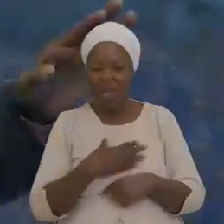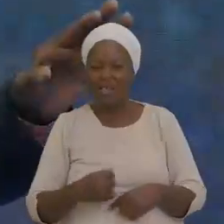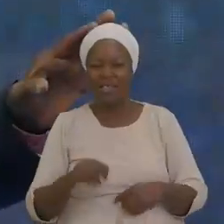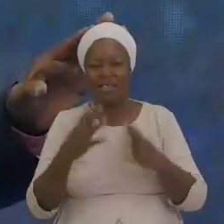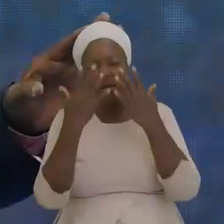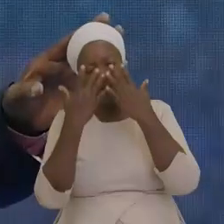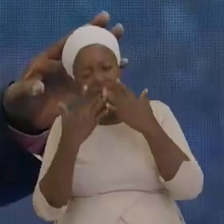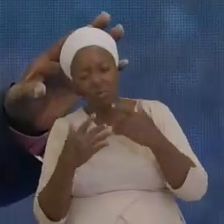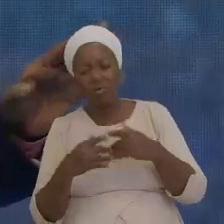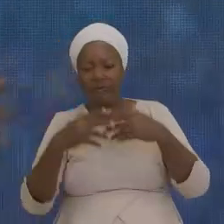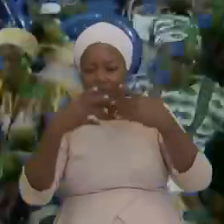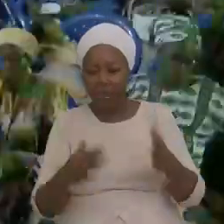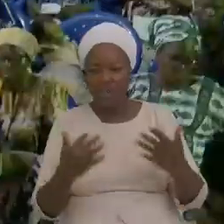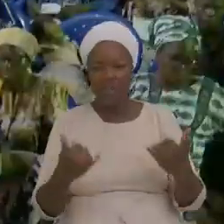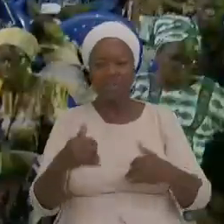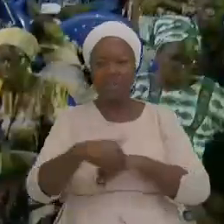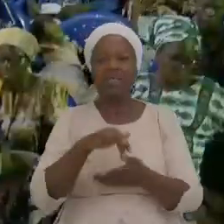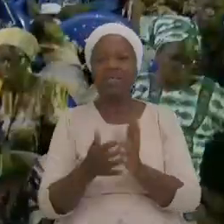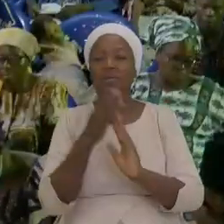over tonight.